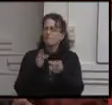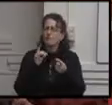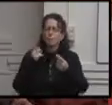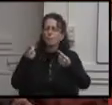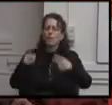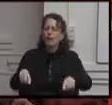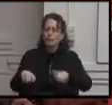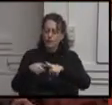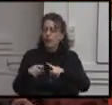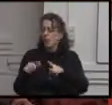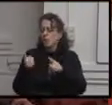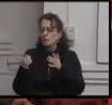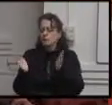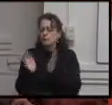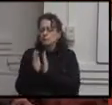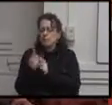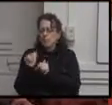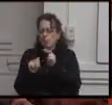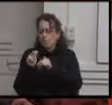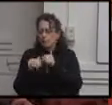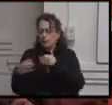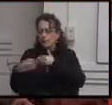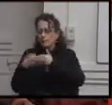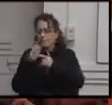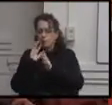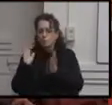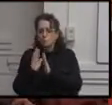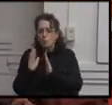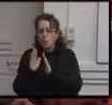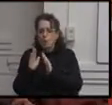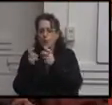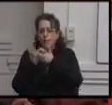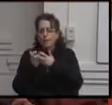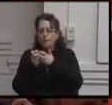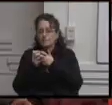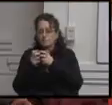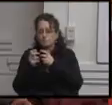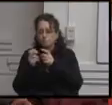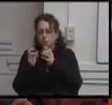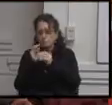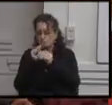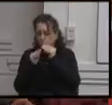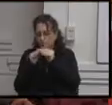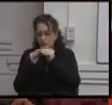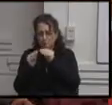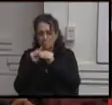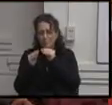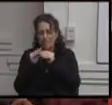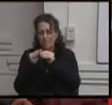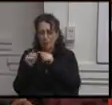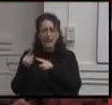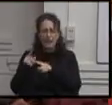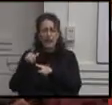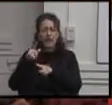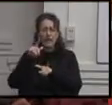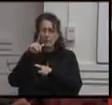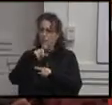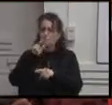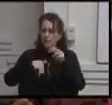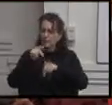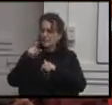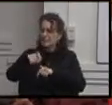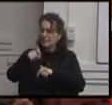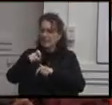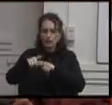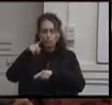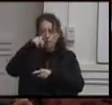small building for a small engine repair in the water and sewage treatment plant. And I was wondering if